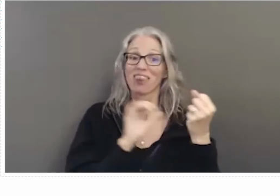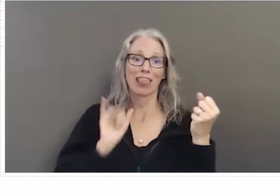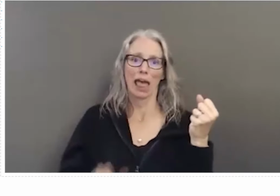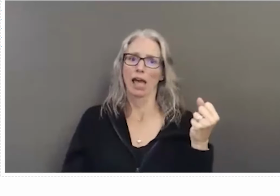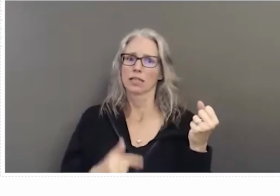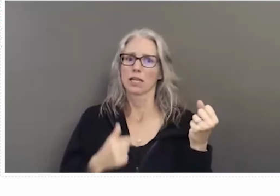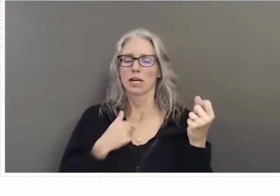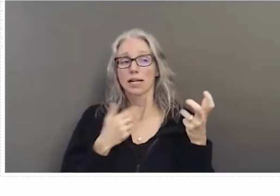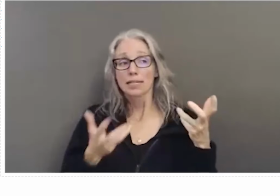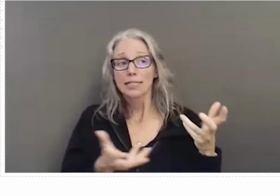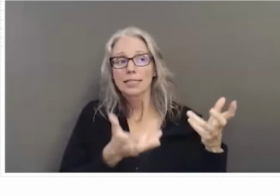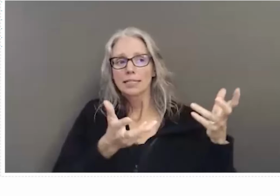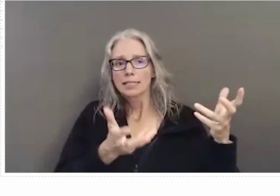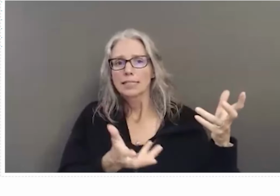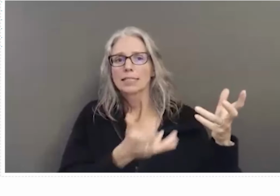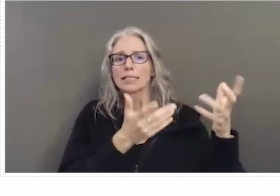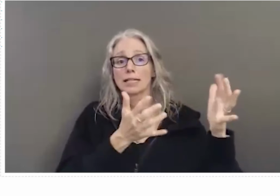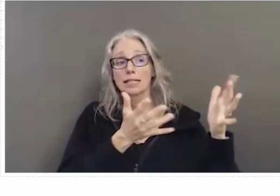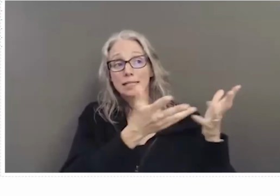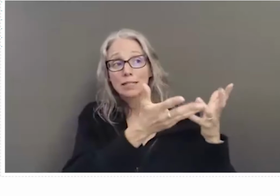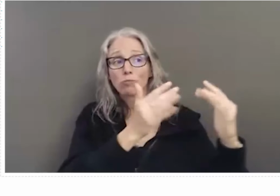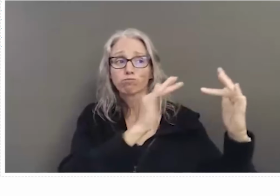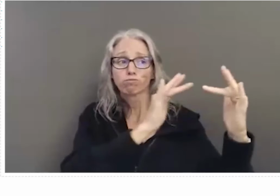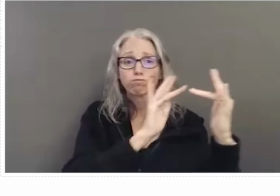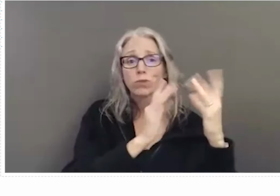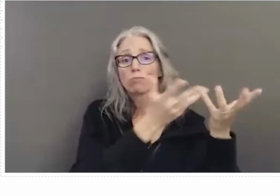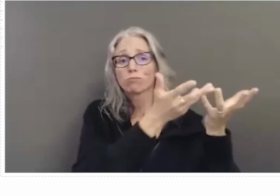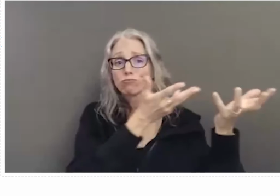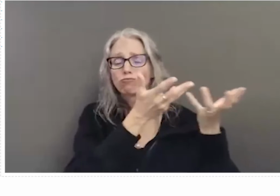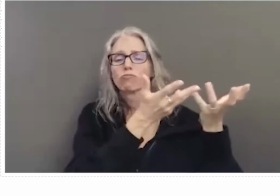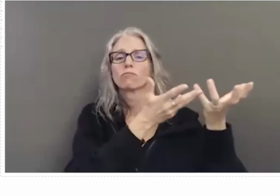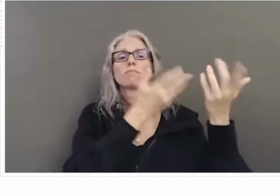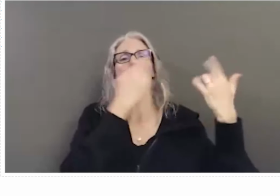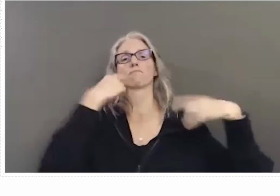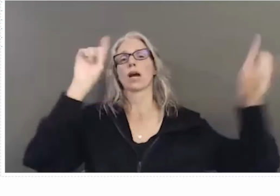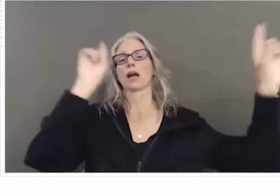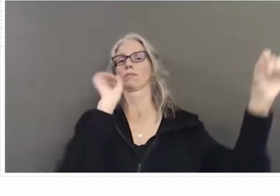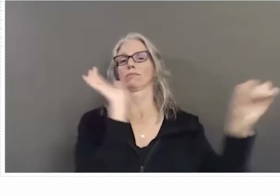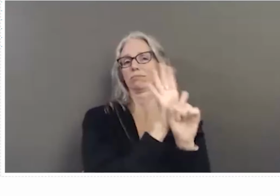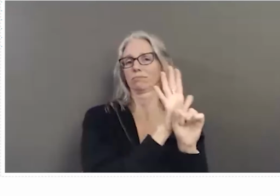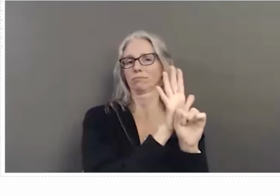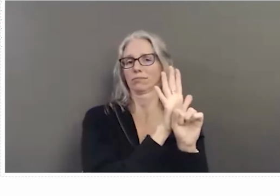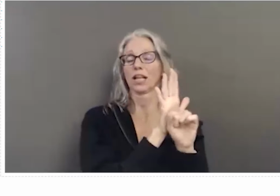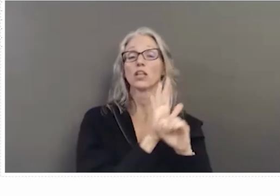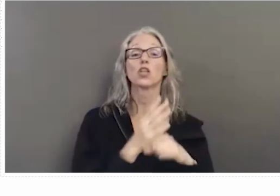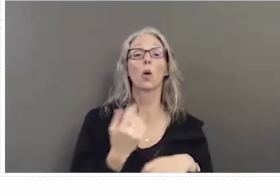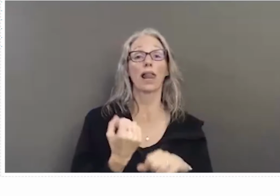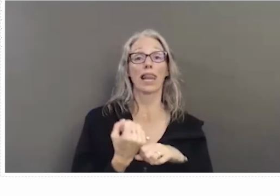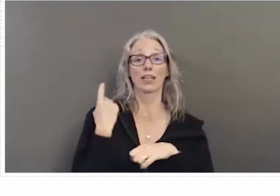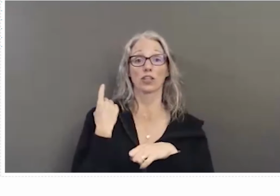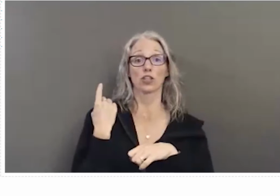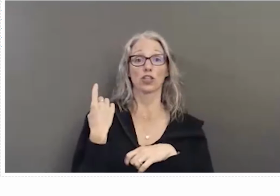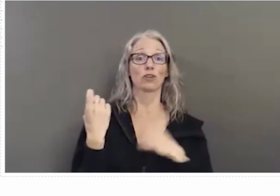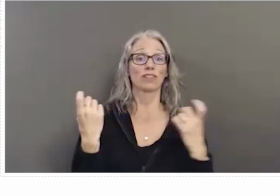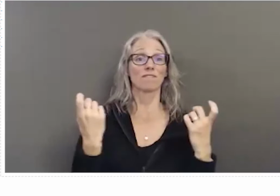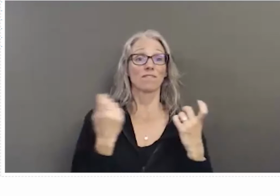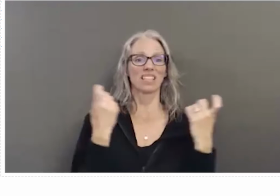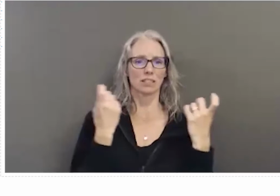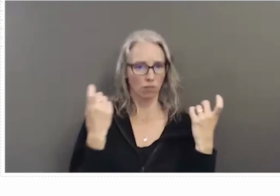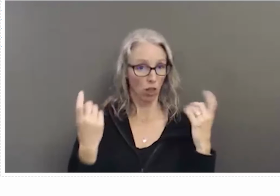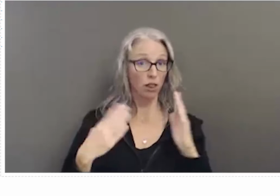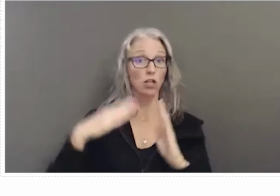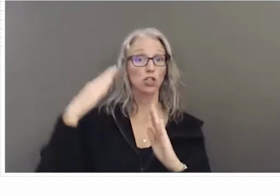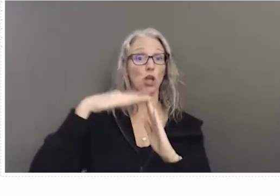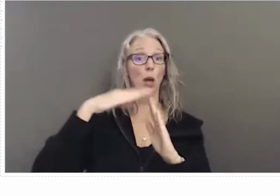hard on cultivating. And when we needed a new title sponsor at the end of last year's festival, it was actually very easy to go to them and